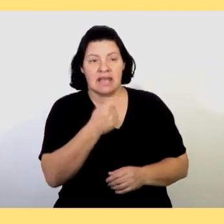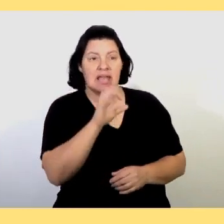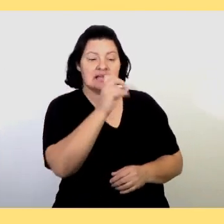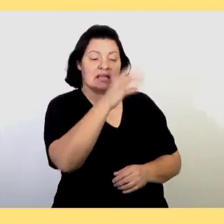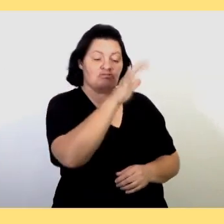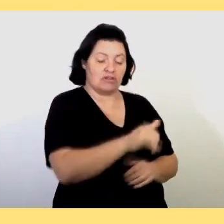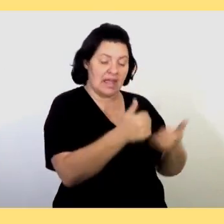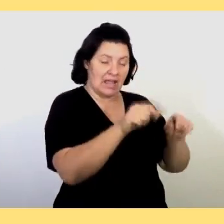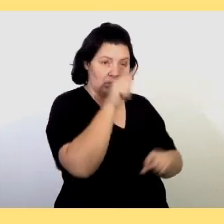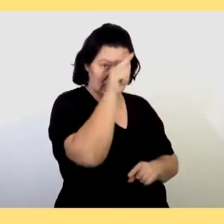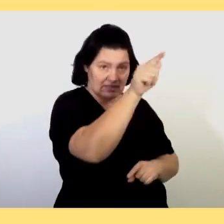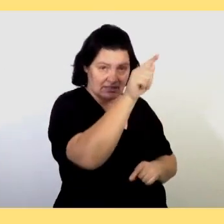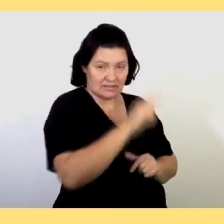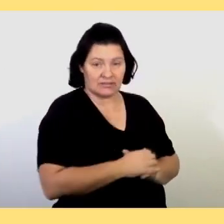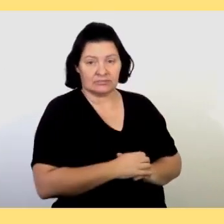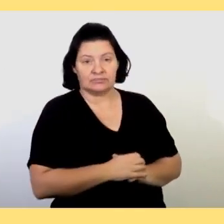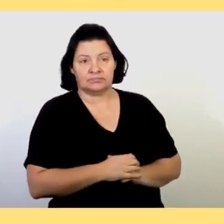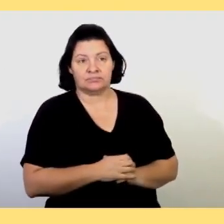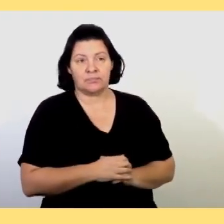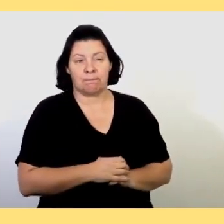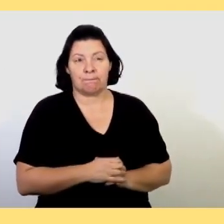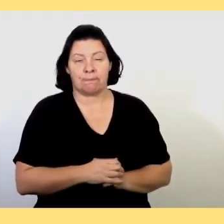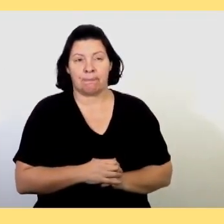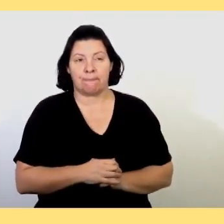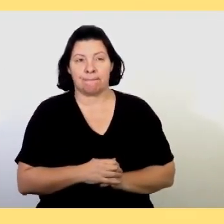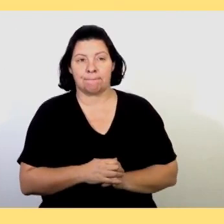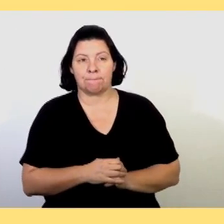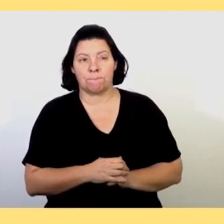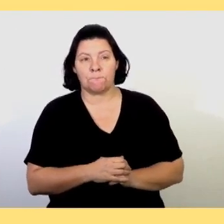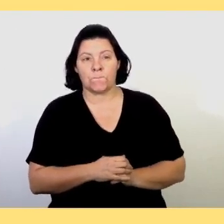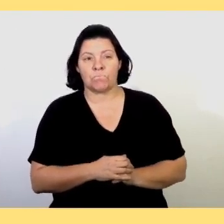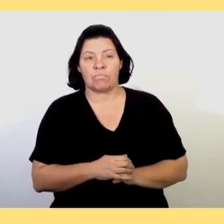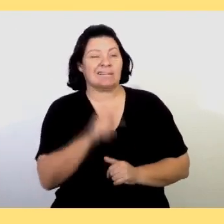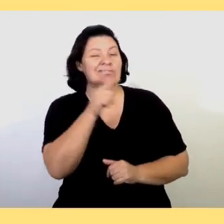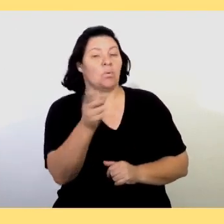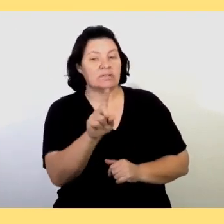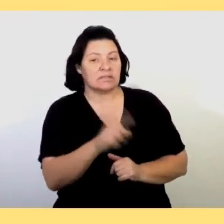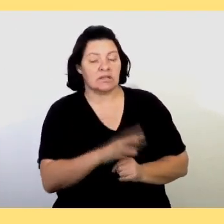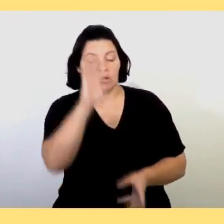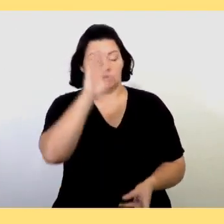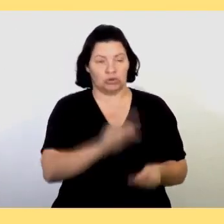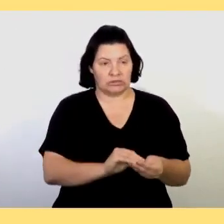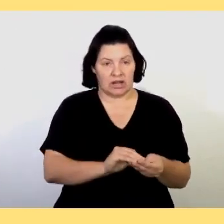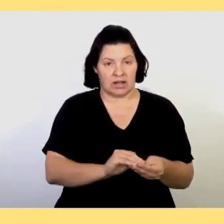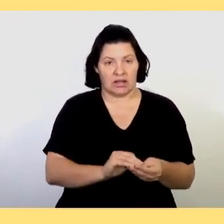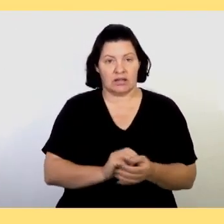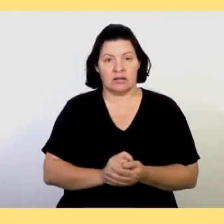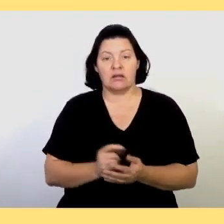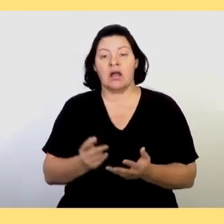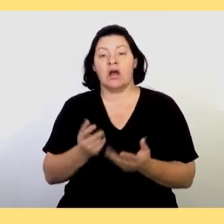say sundry accounts here. Sundry accounts. What is this?